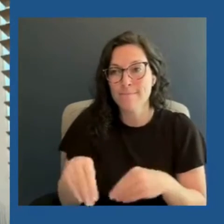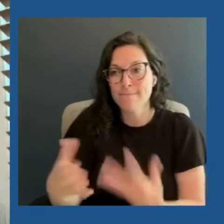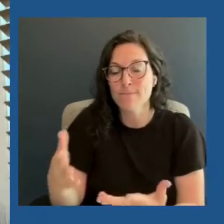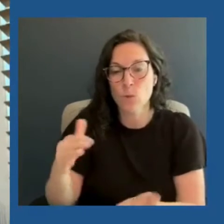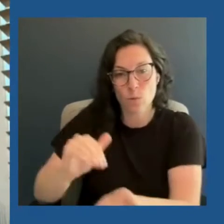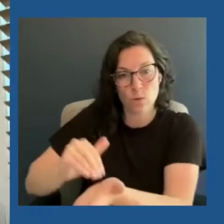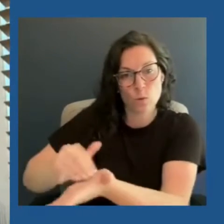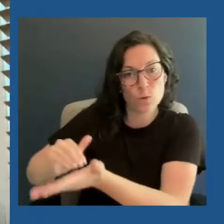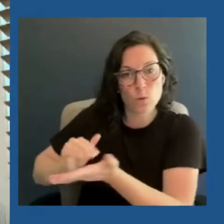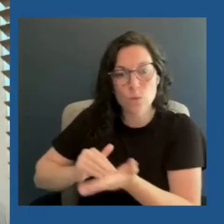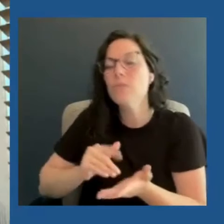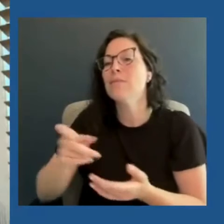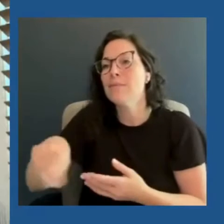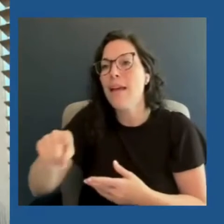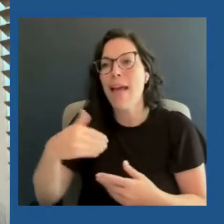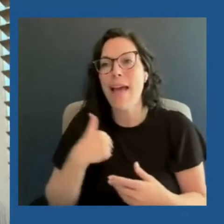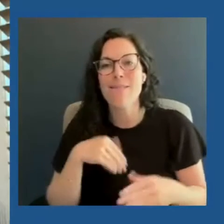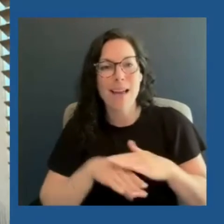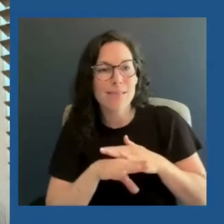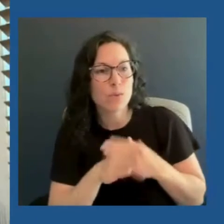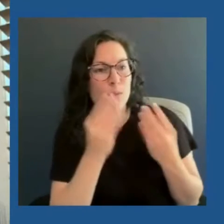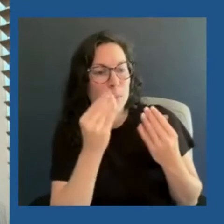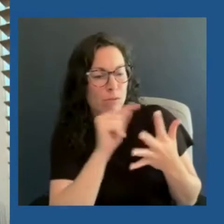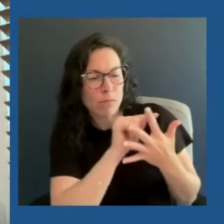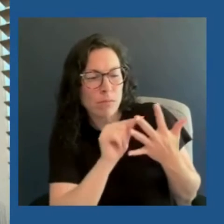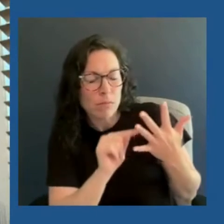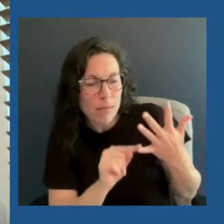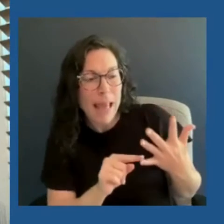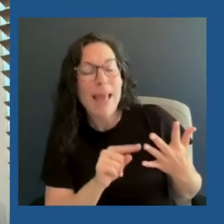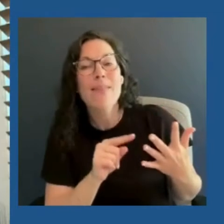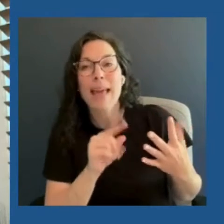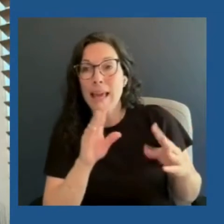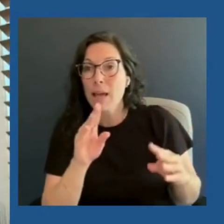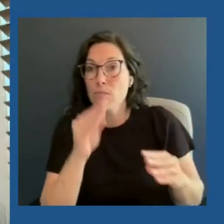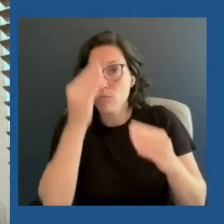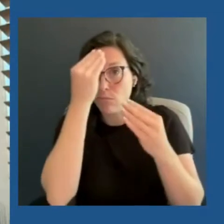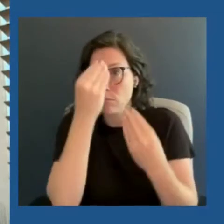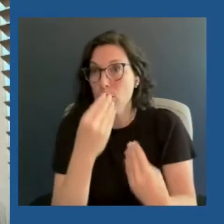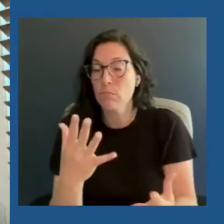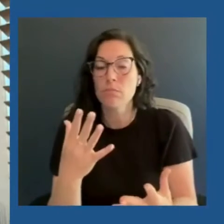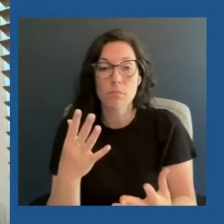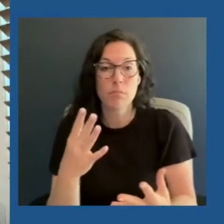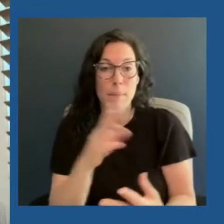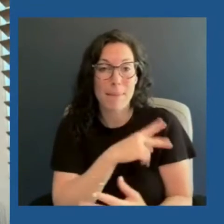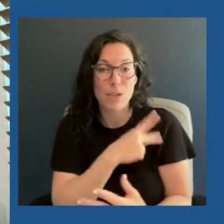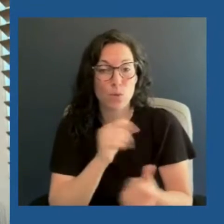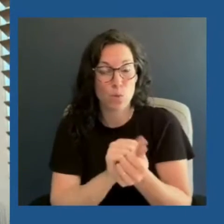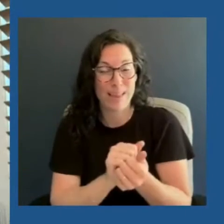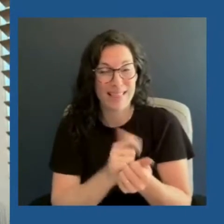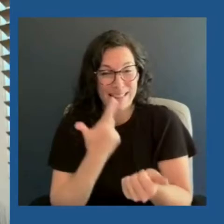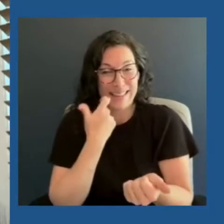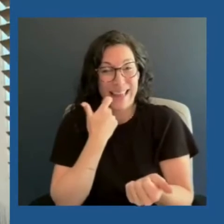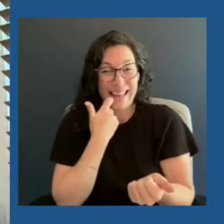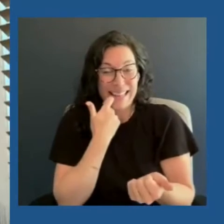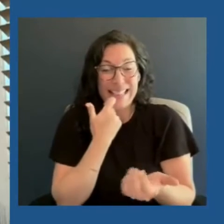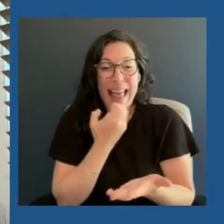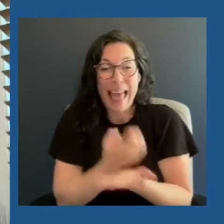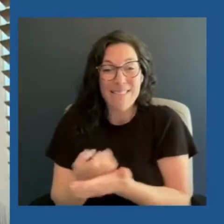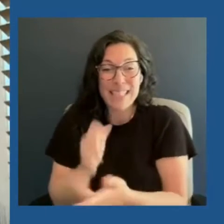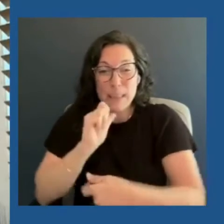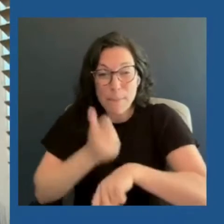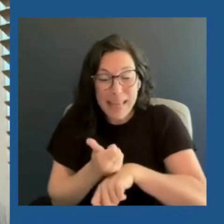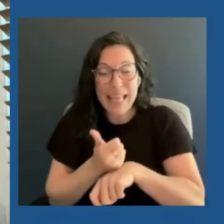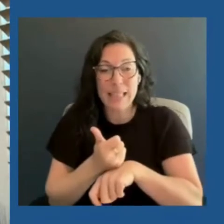can provide the latest evidence-based care to their patients. In the case